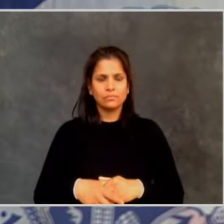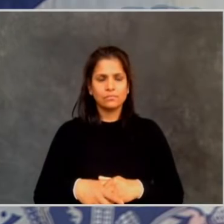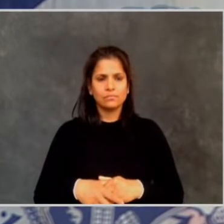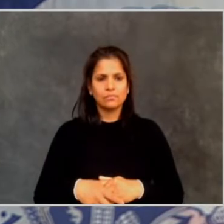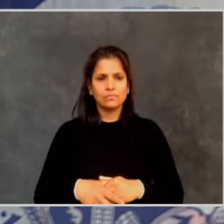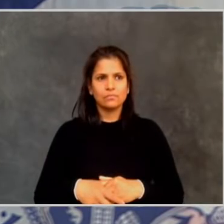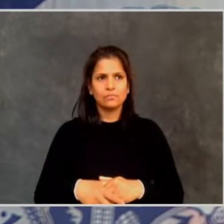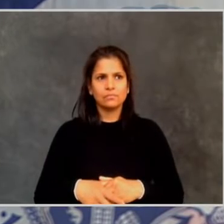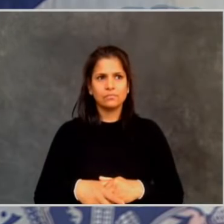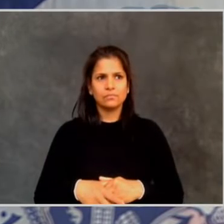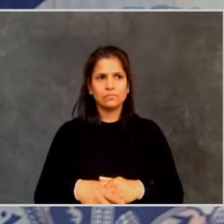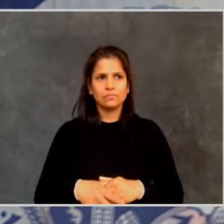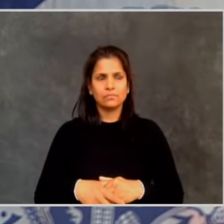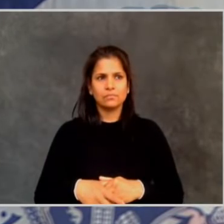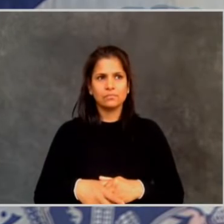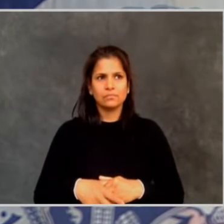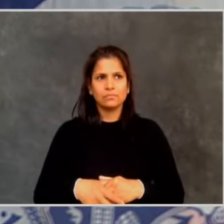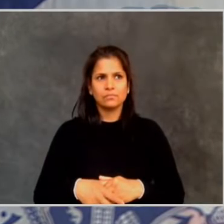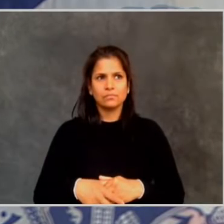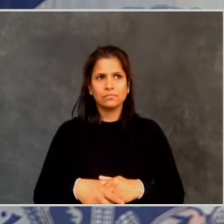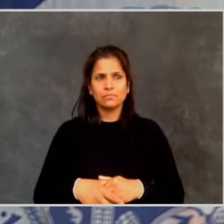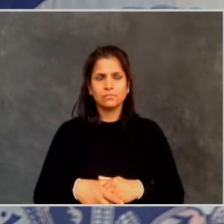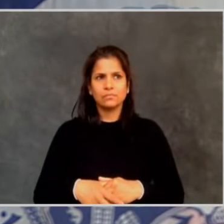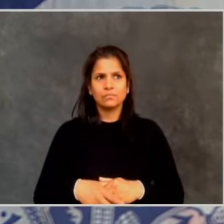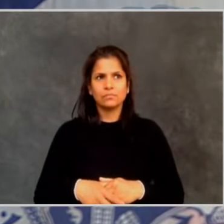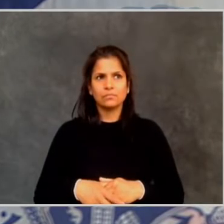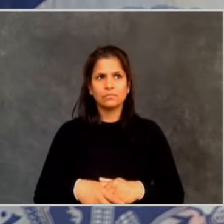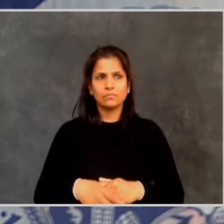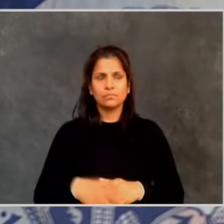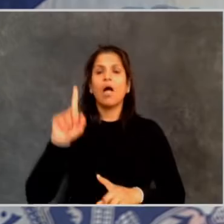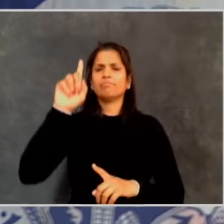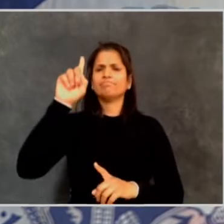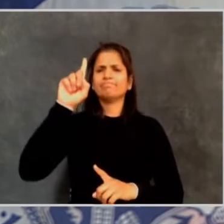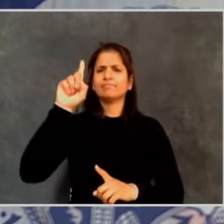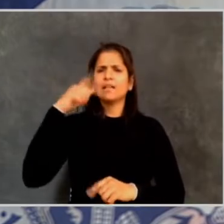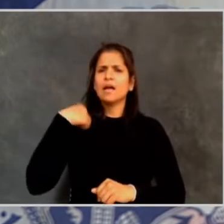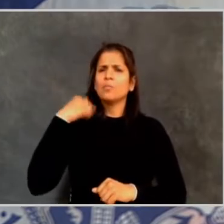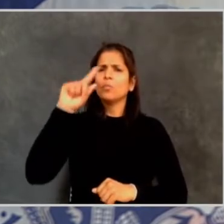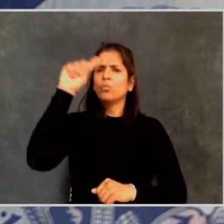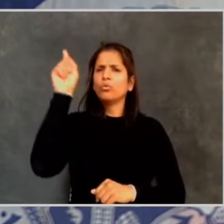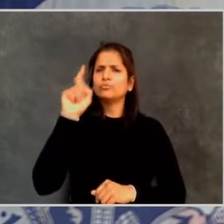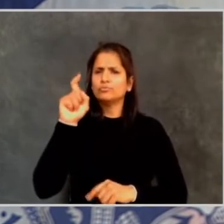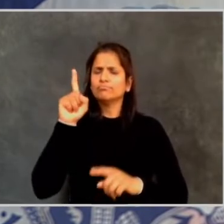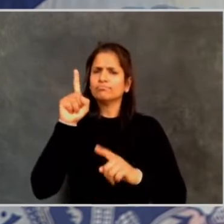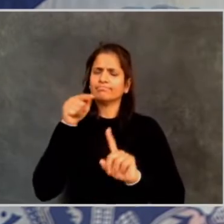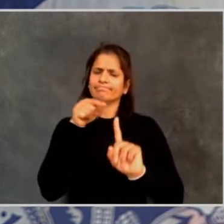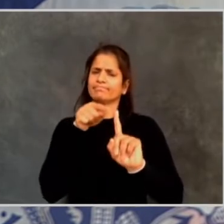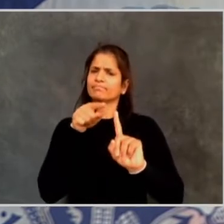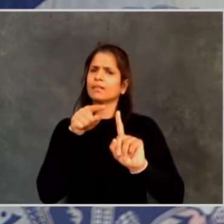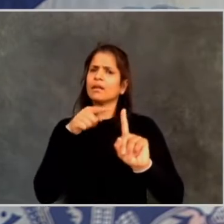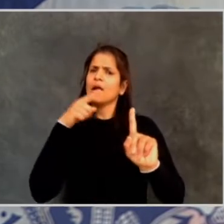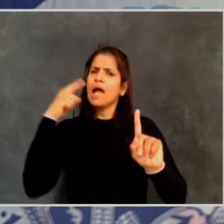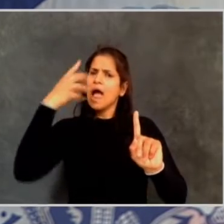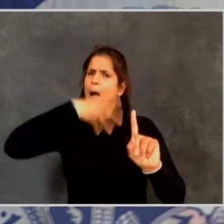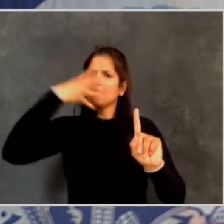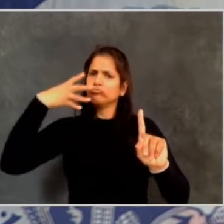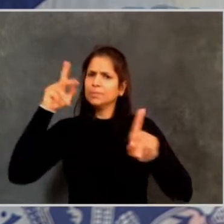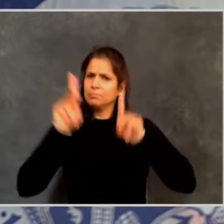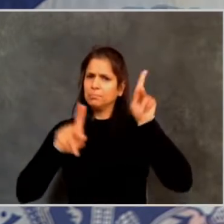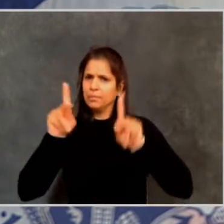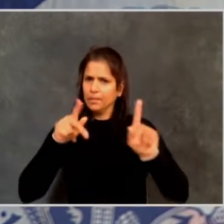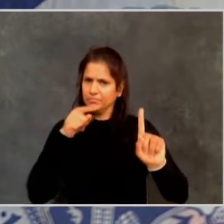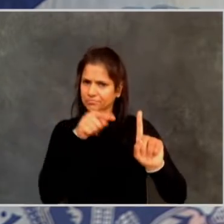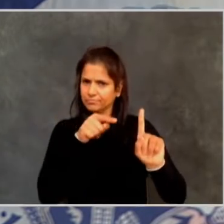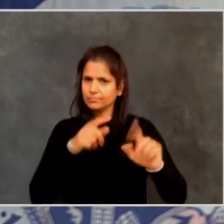particularly immigrant communities and communities of color. Last week or 2 weeks ago, Dr. Katz noted the lack of hospital